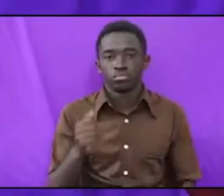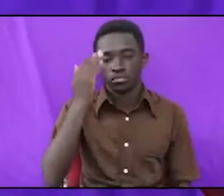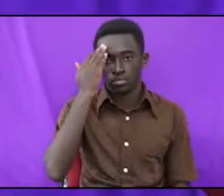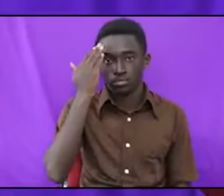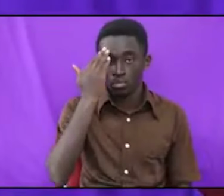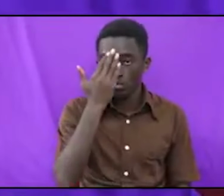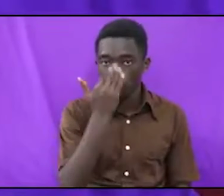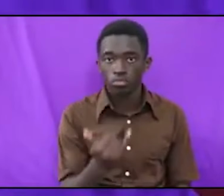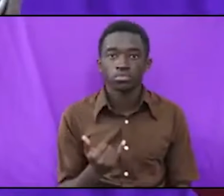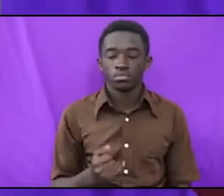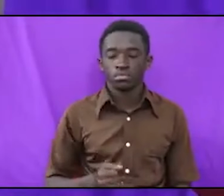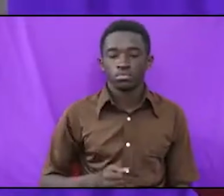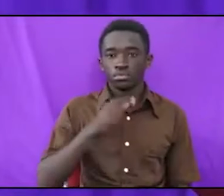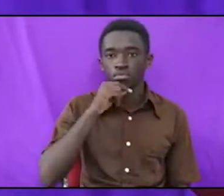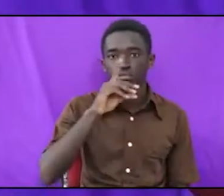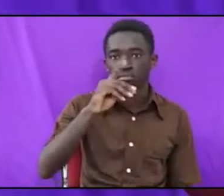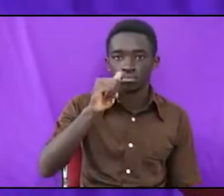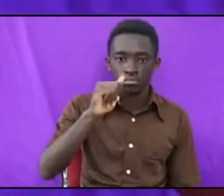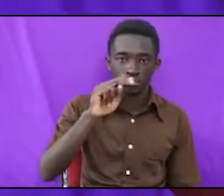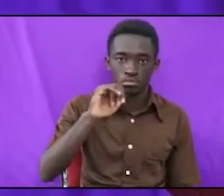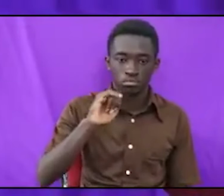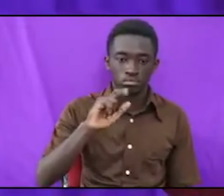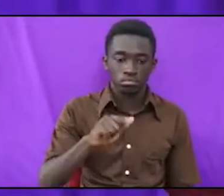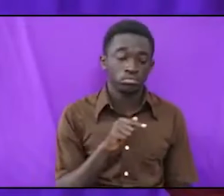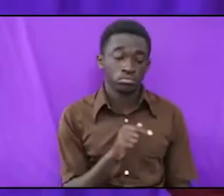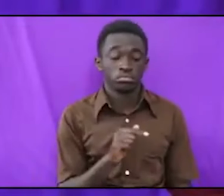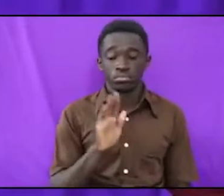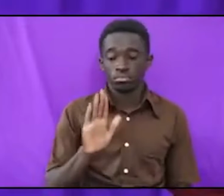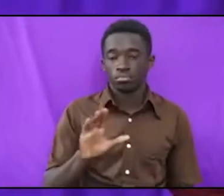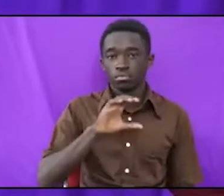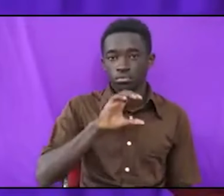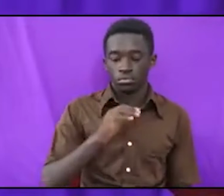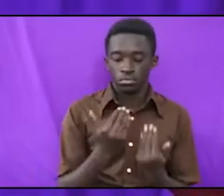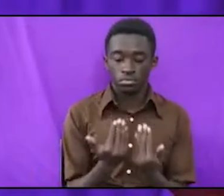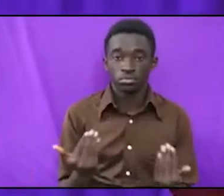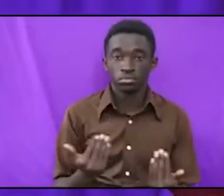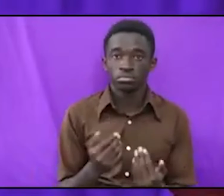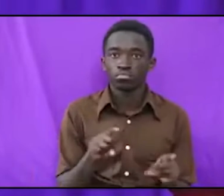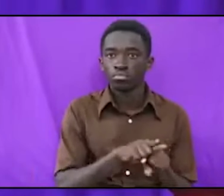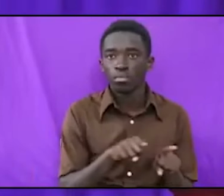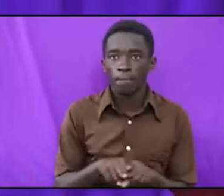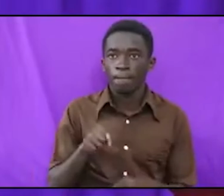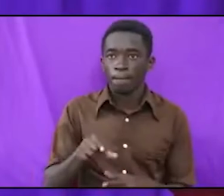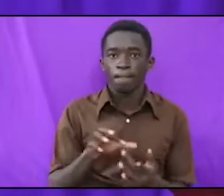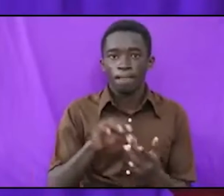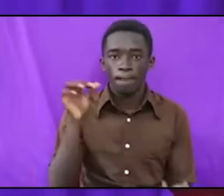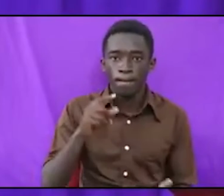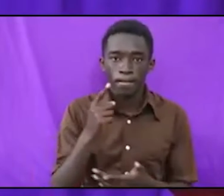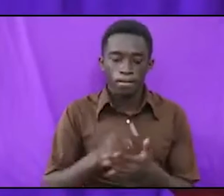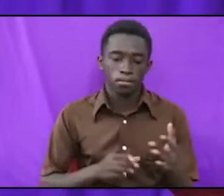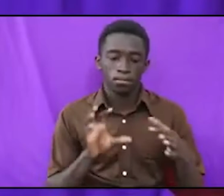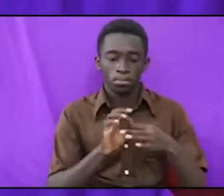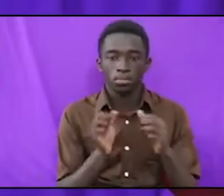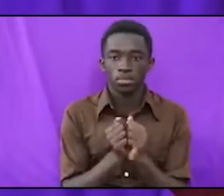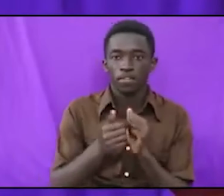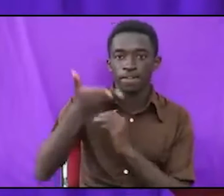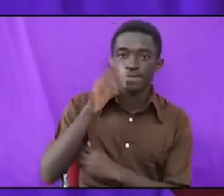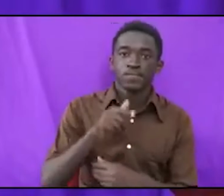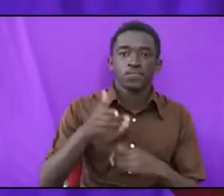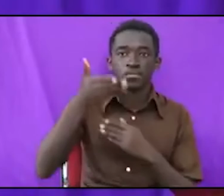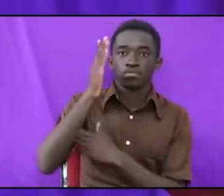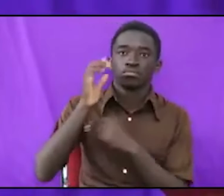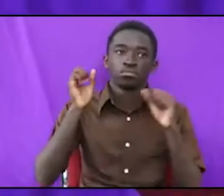Because Daniel was his child and he had chosen to align himself with God, and so God was